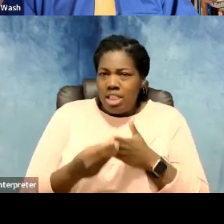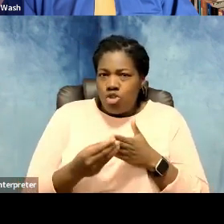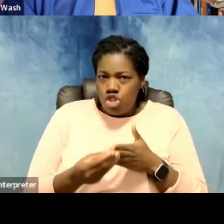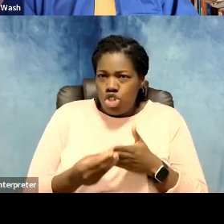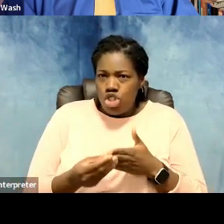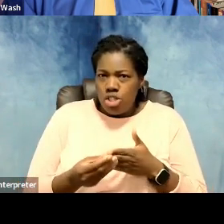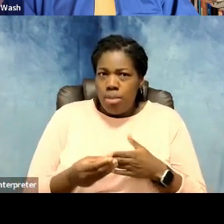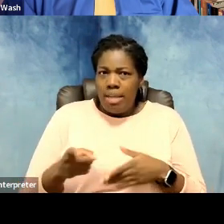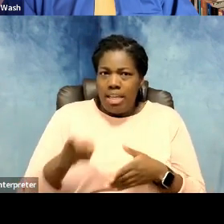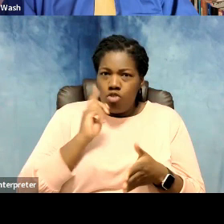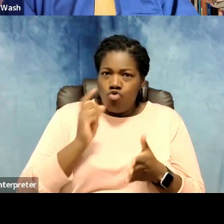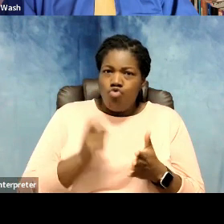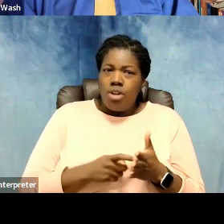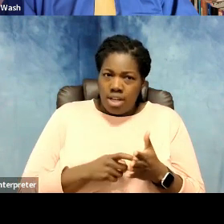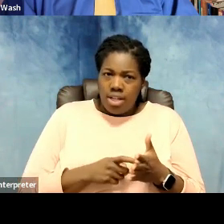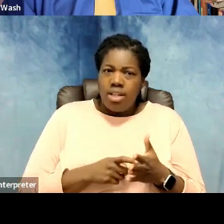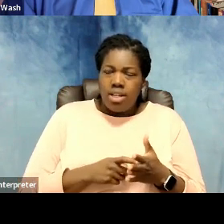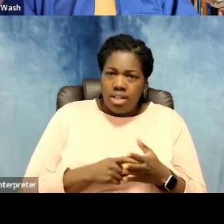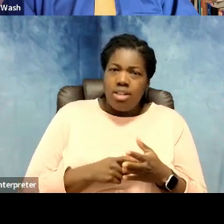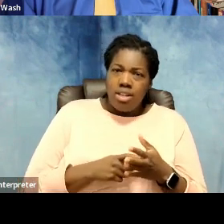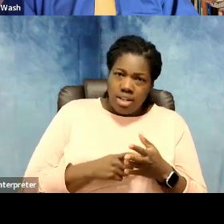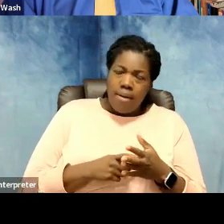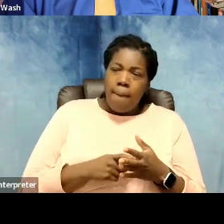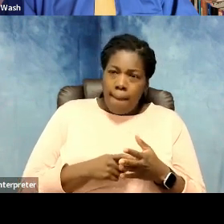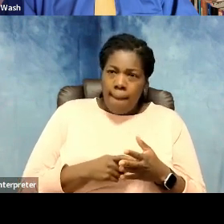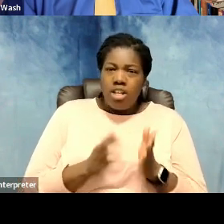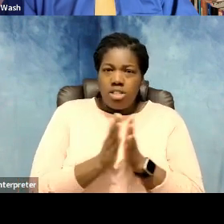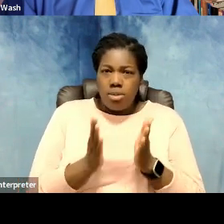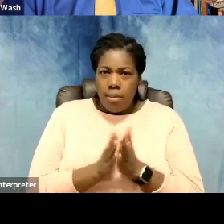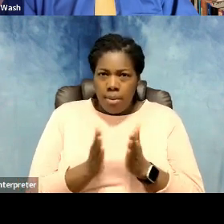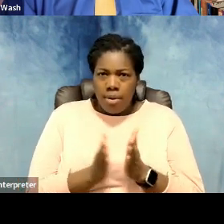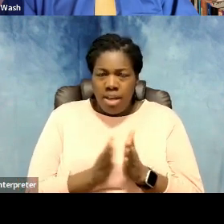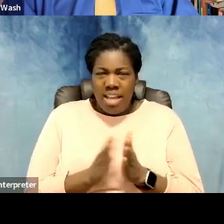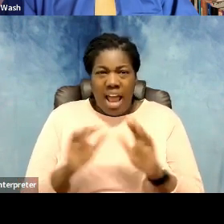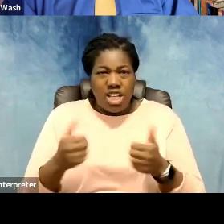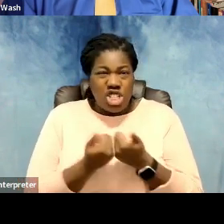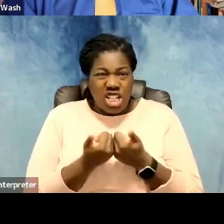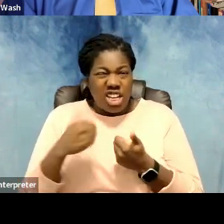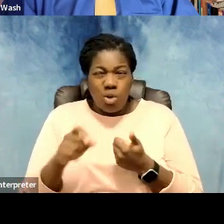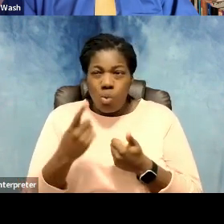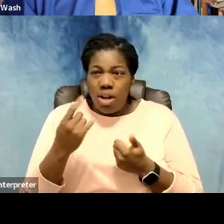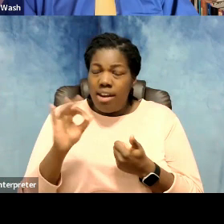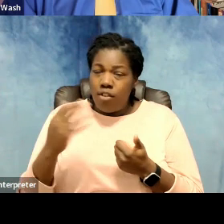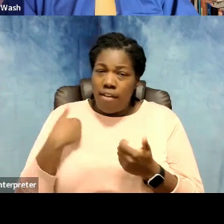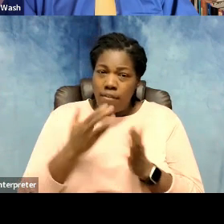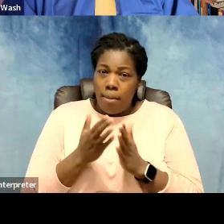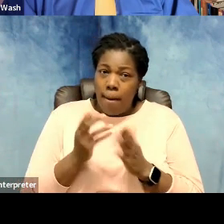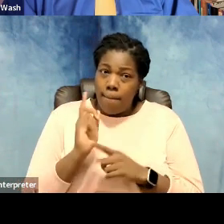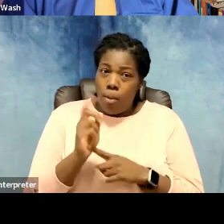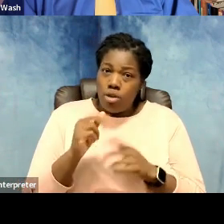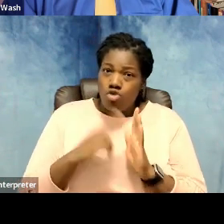He recognized, and by that, looking at through it, and then there's a book I challenge everyone, if you have a moment to read, called The Journey to the